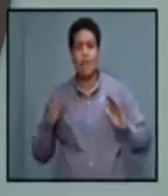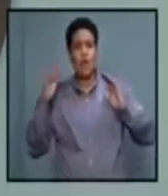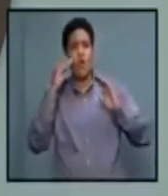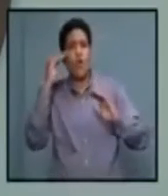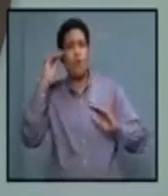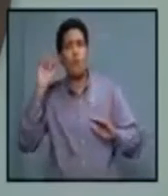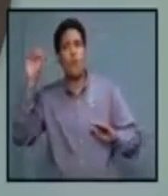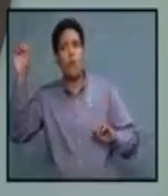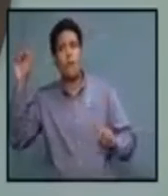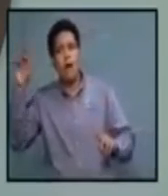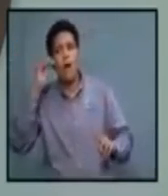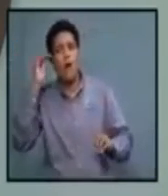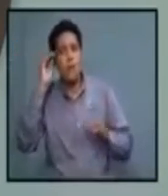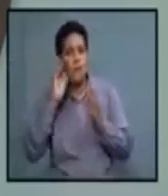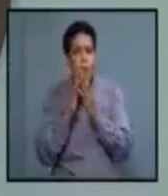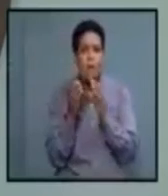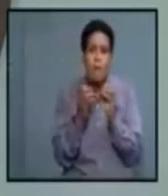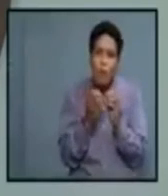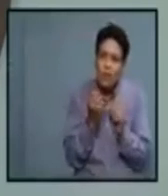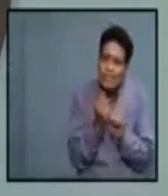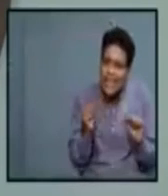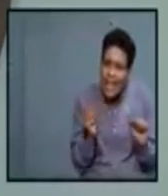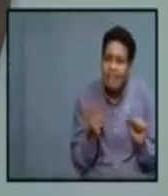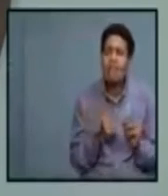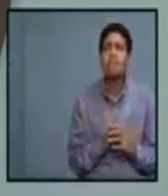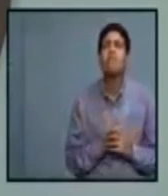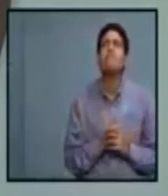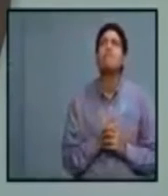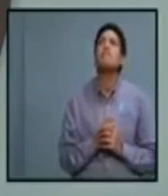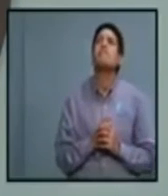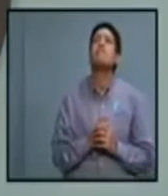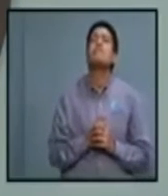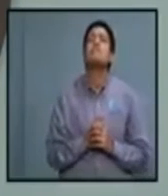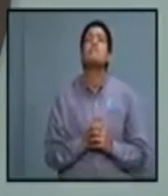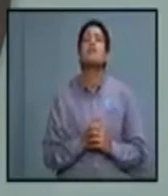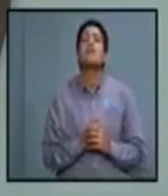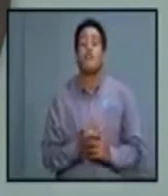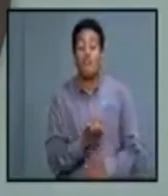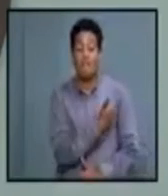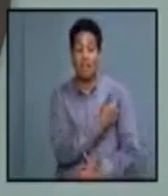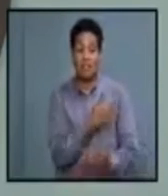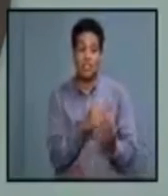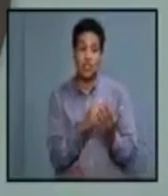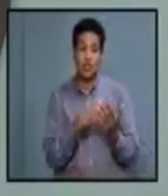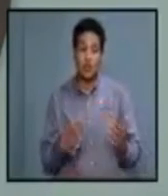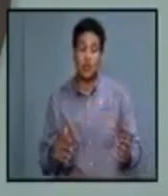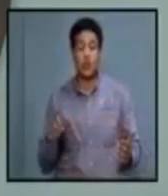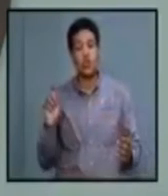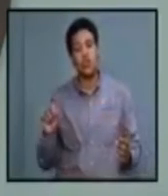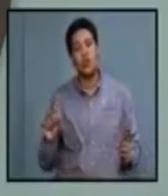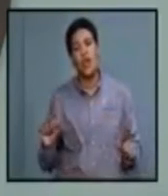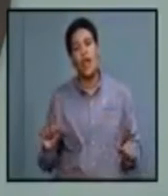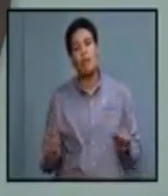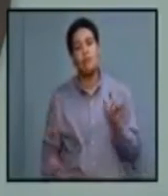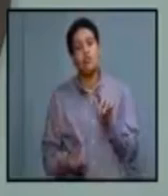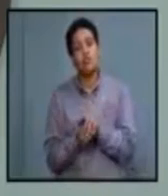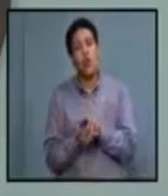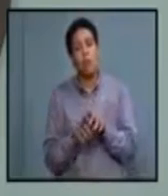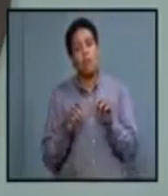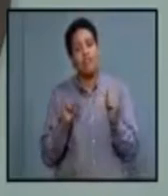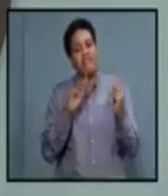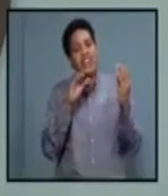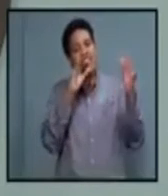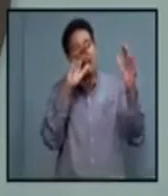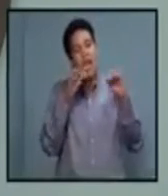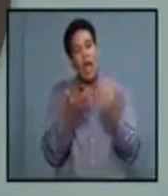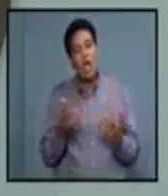that you're going back home to might be safer. So vaccinated students should be able to come to